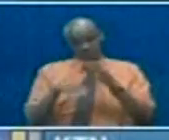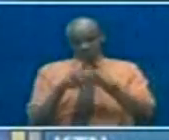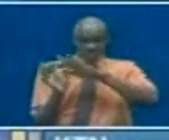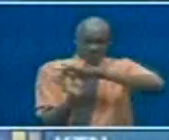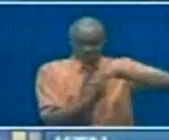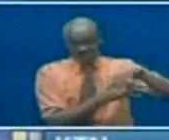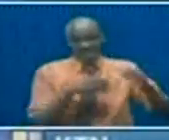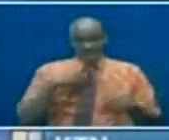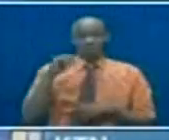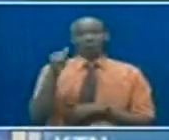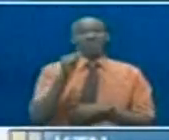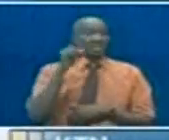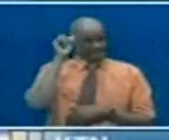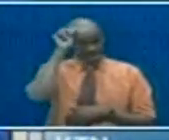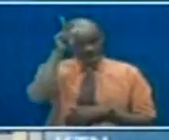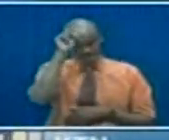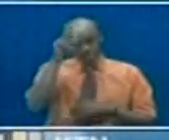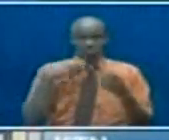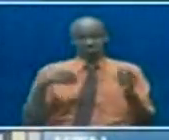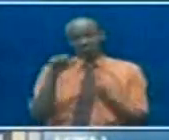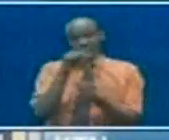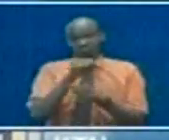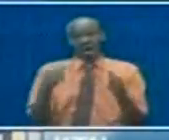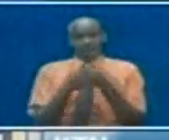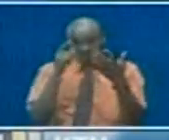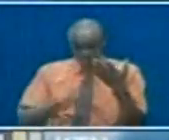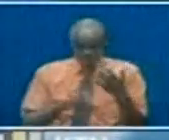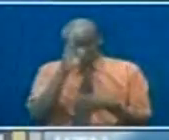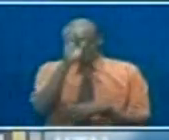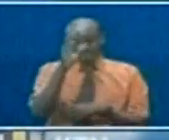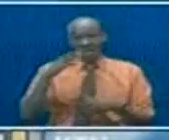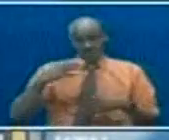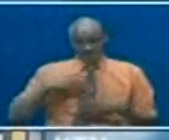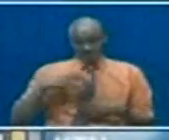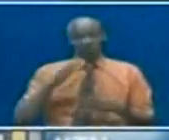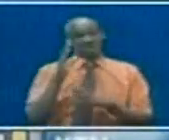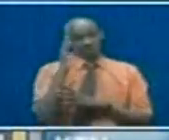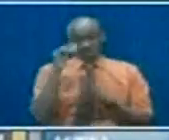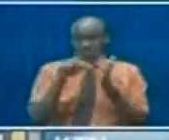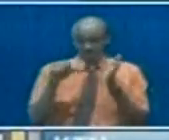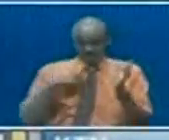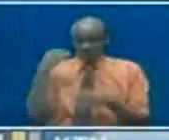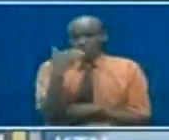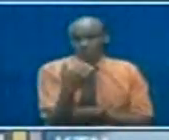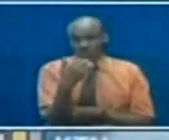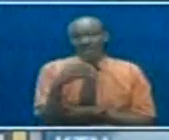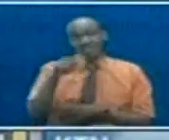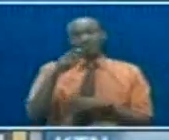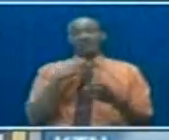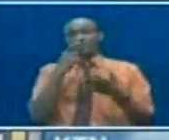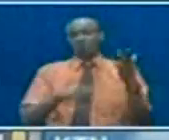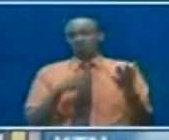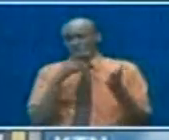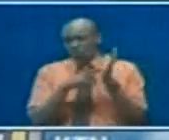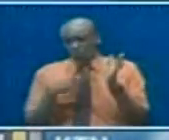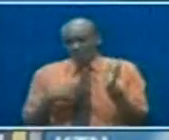Of the third edition of the Kiambu County Rally ended prematurely on Sunday due to spectators' security concerns. Spectators' trouble characterized the